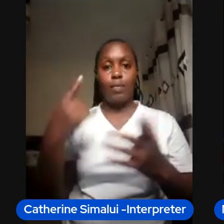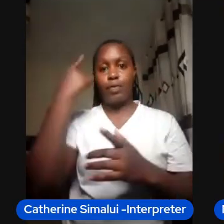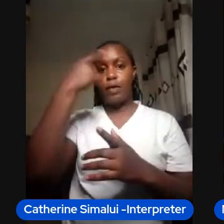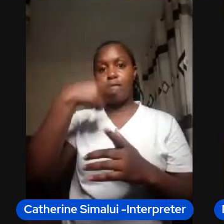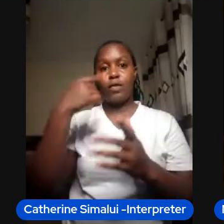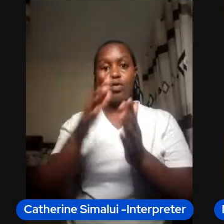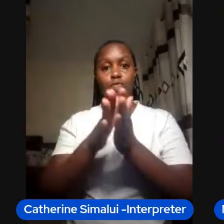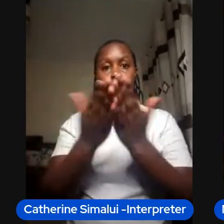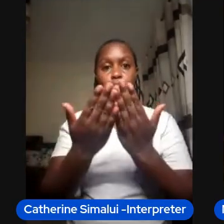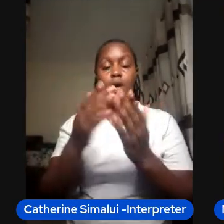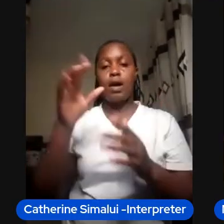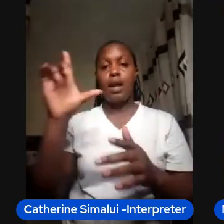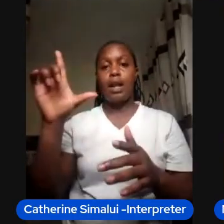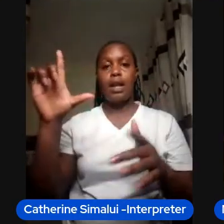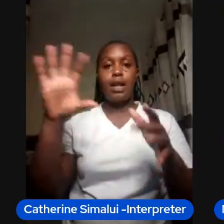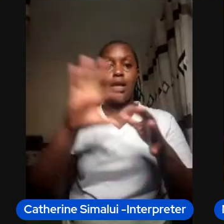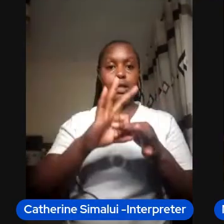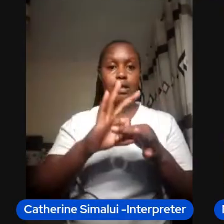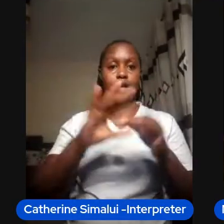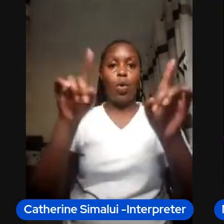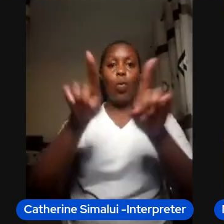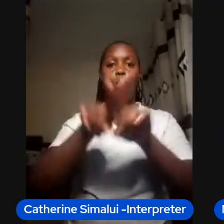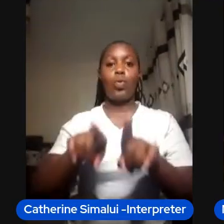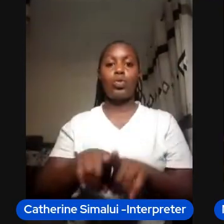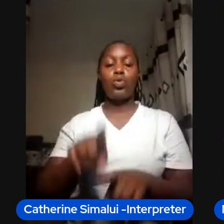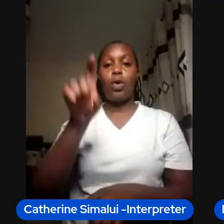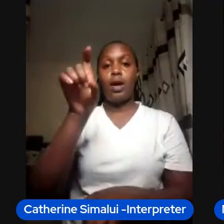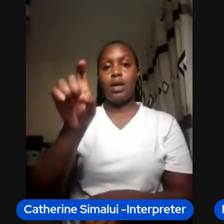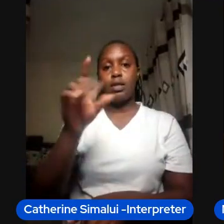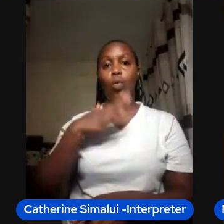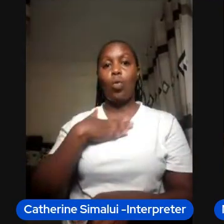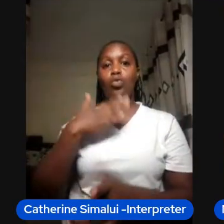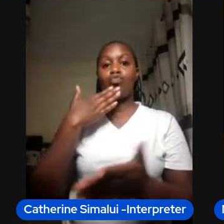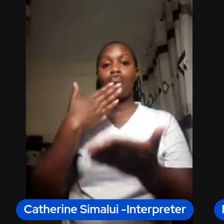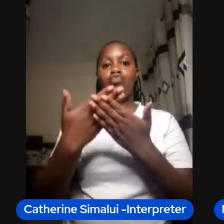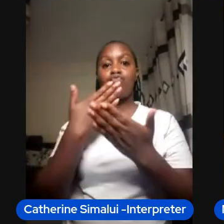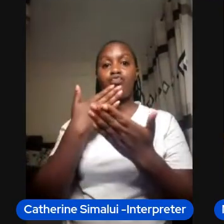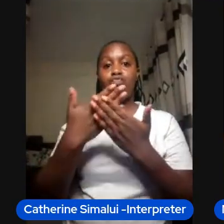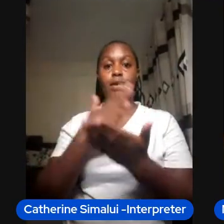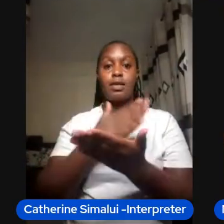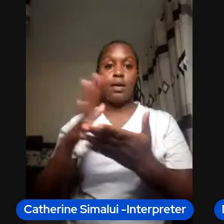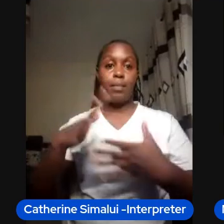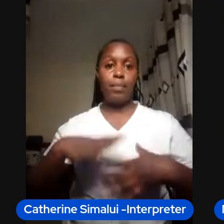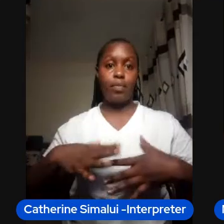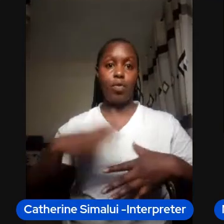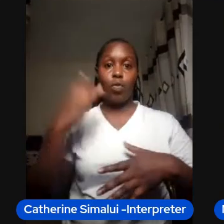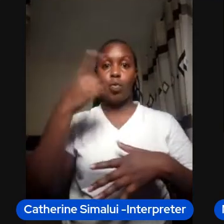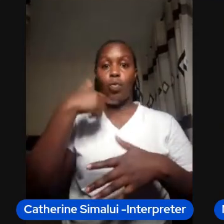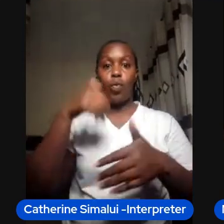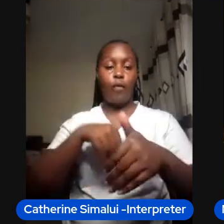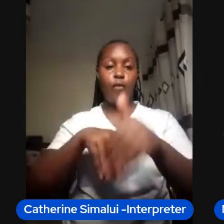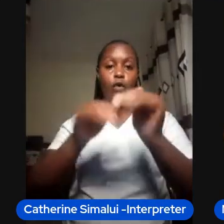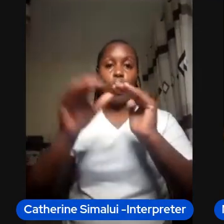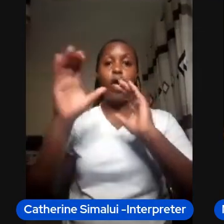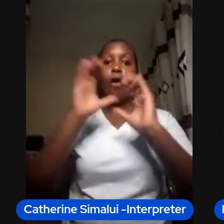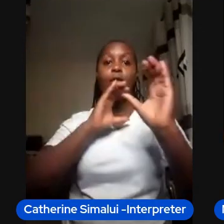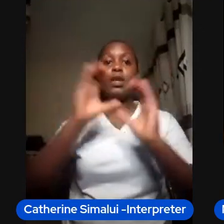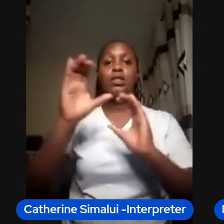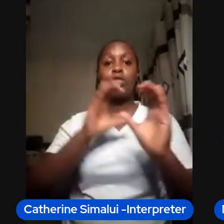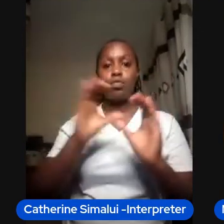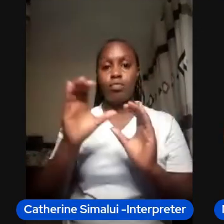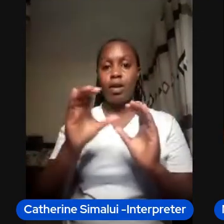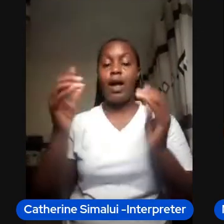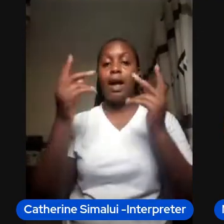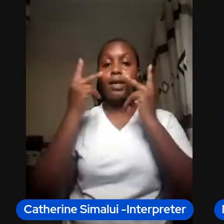and X. And I would like to appreciate some of the people in the who are following the conversation. I